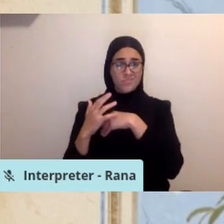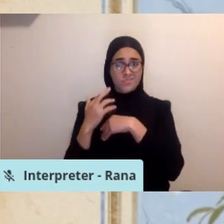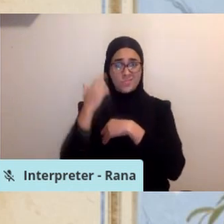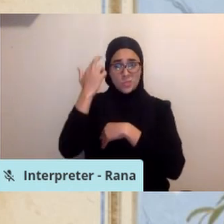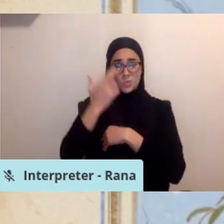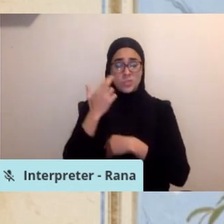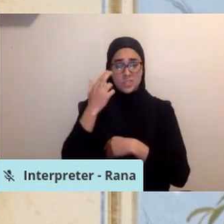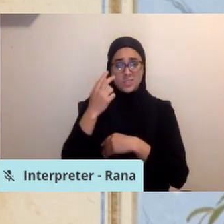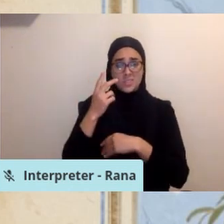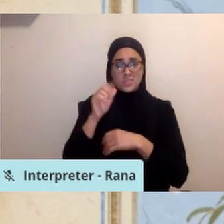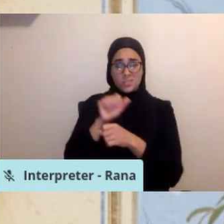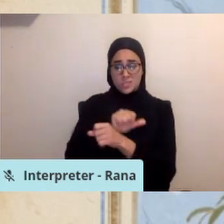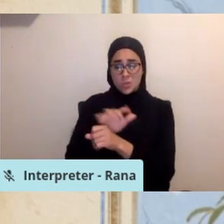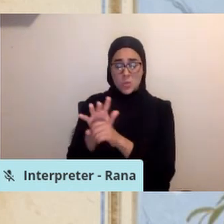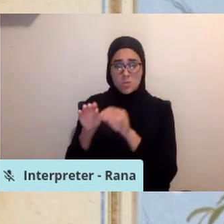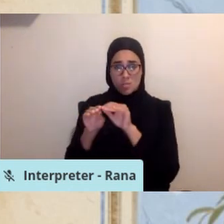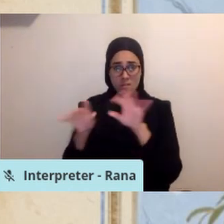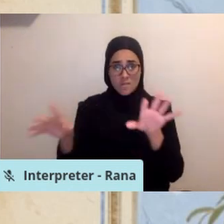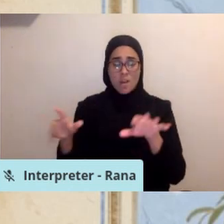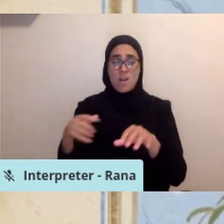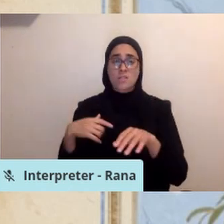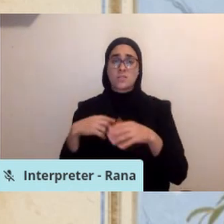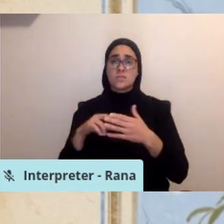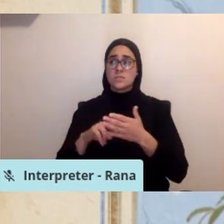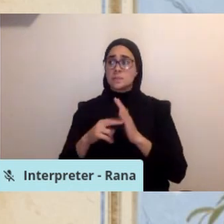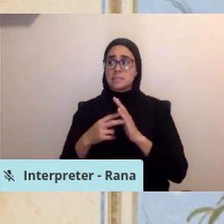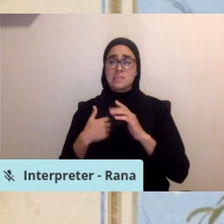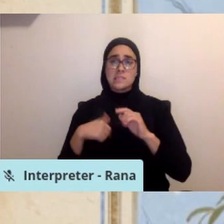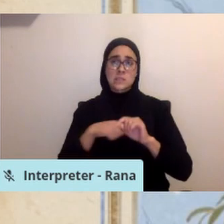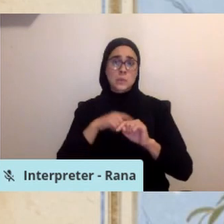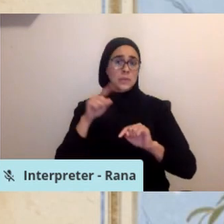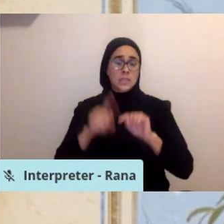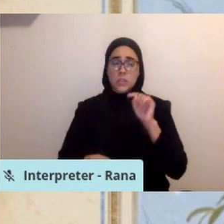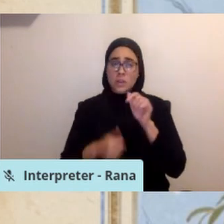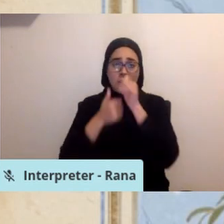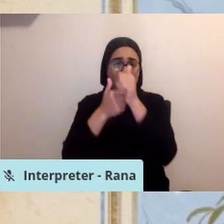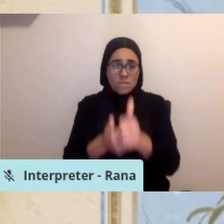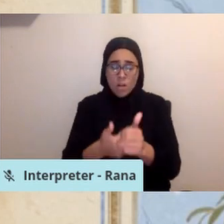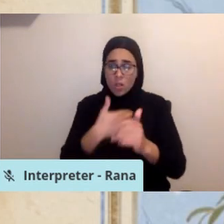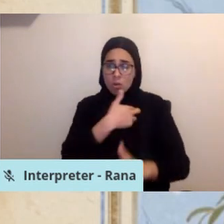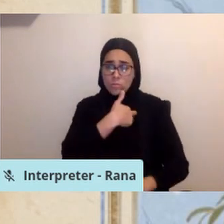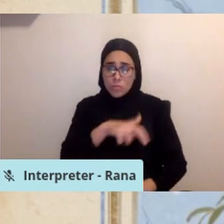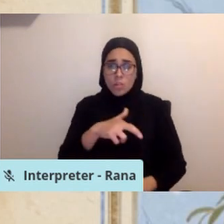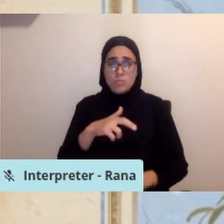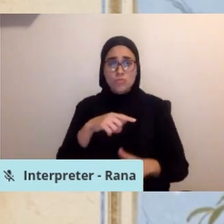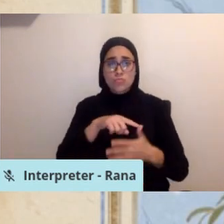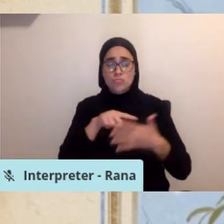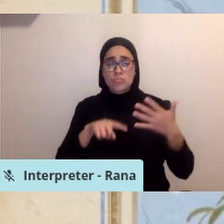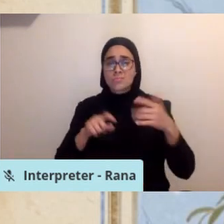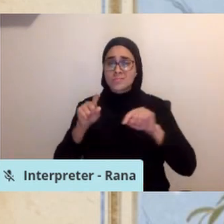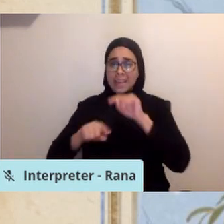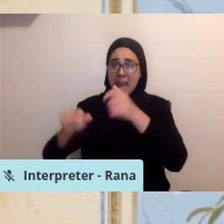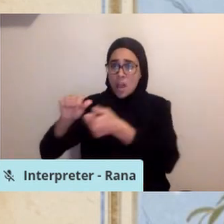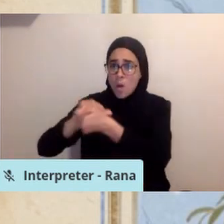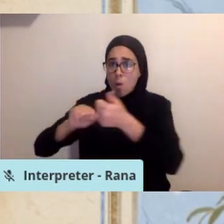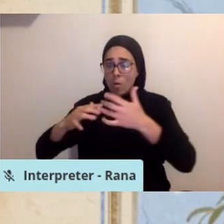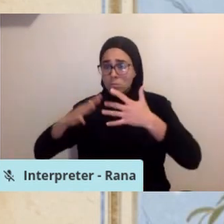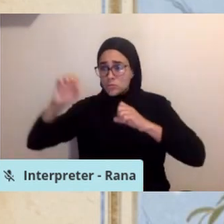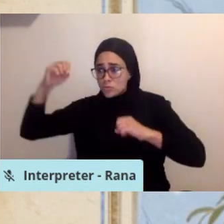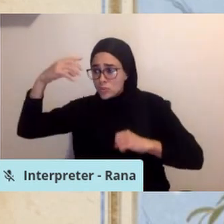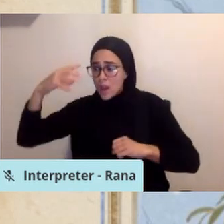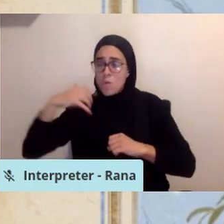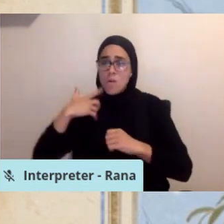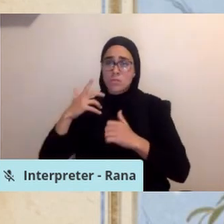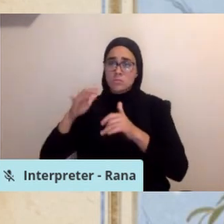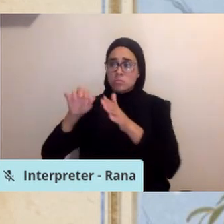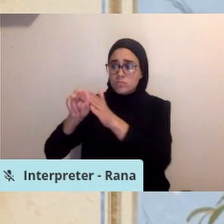and able to do normal rites of washing, of even viewing. And we had to adjust to new ways to bury and new ways